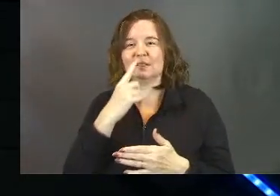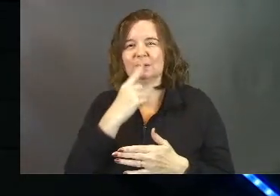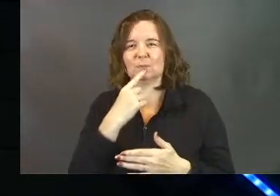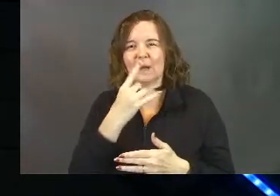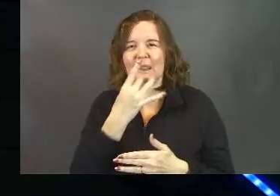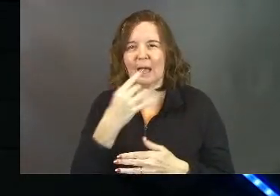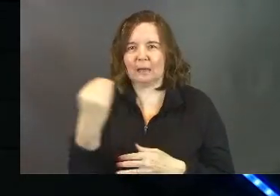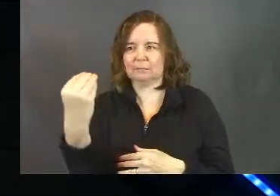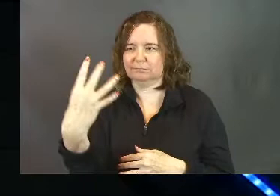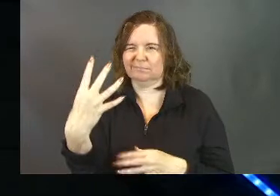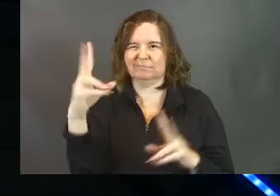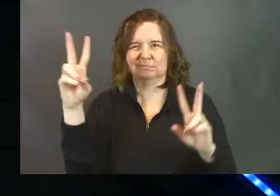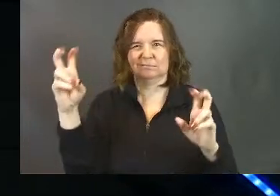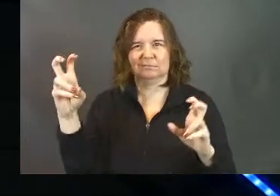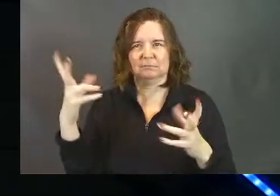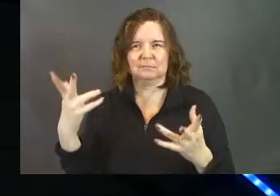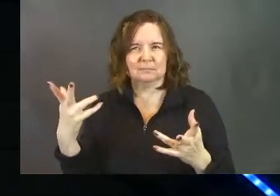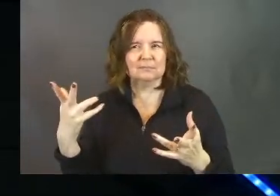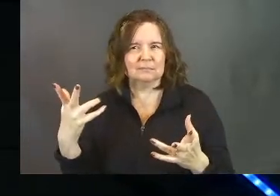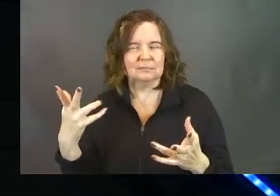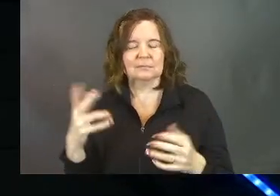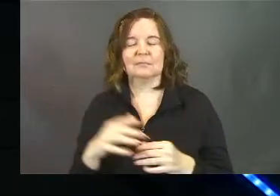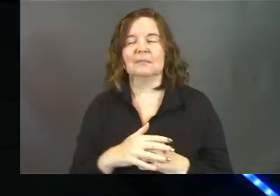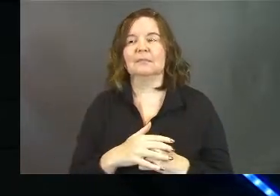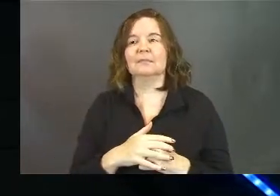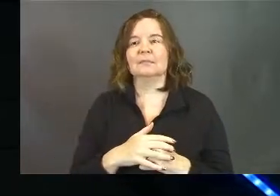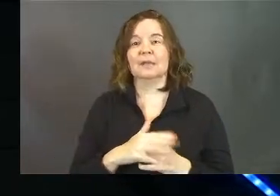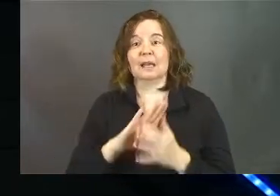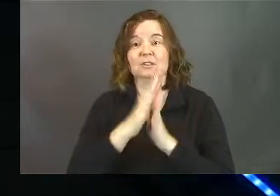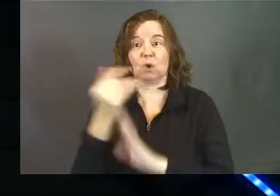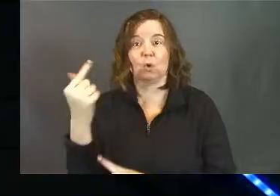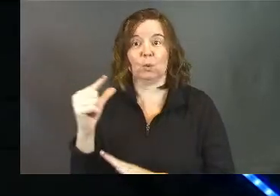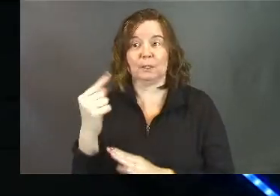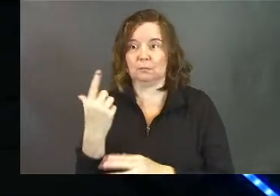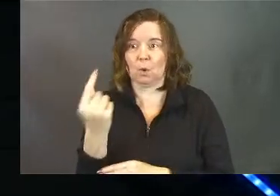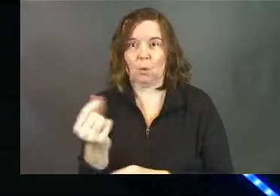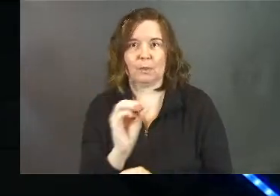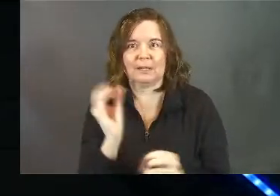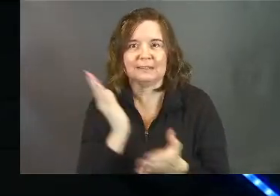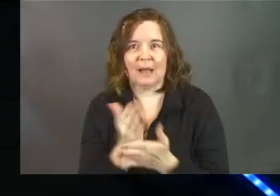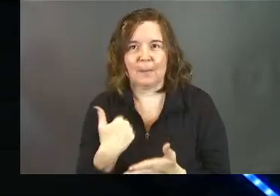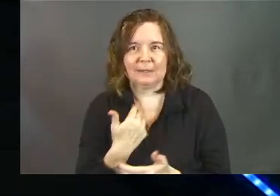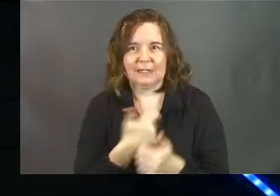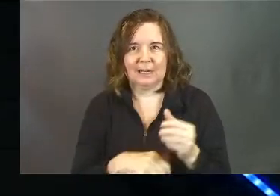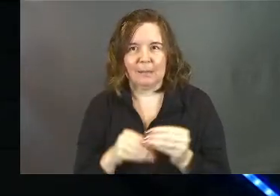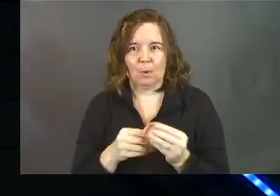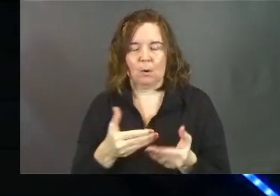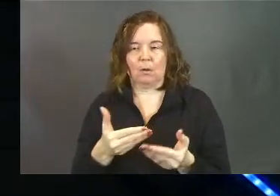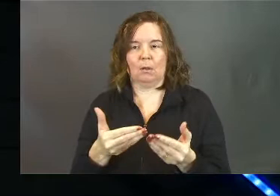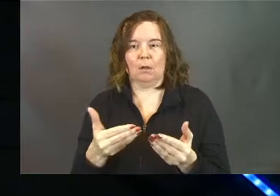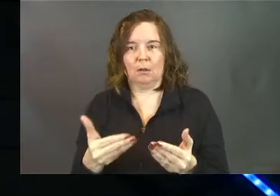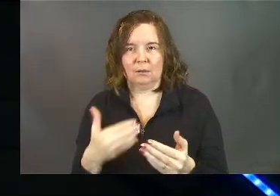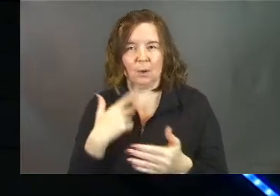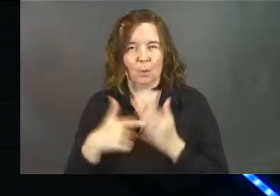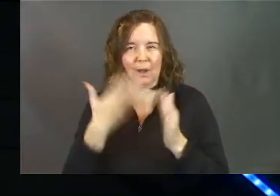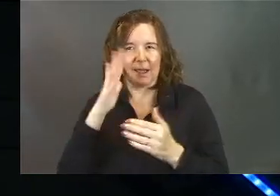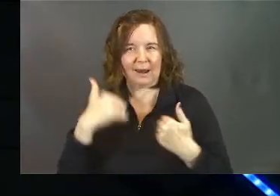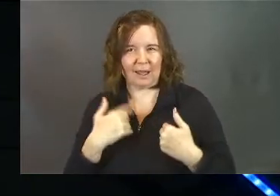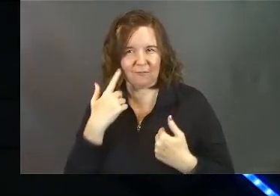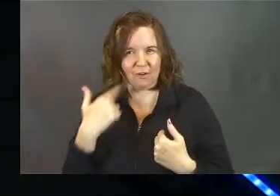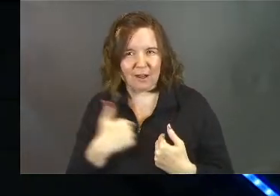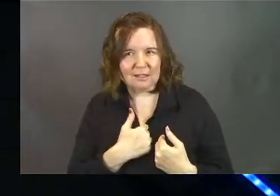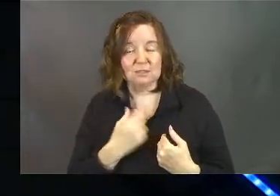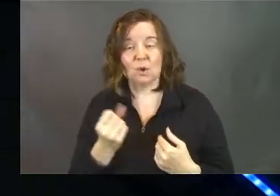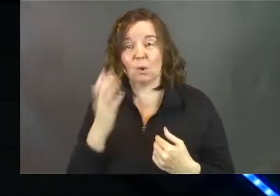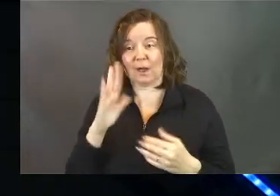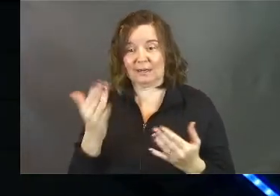light, you know, figuratively speaking, and it's turned green. Like, there's nothing stopping us anymore from moving forward into what God has for us. And